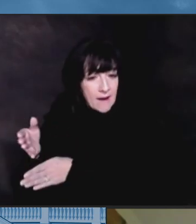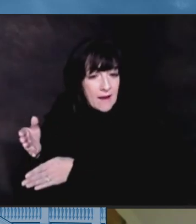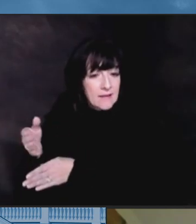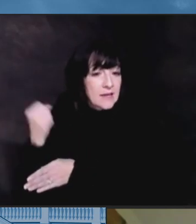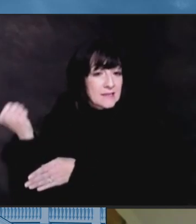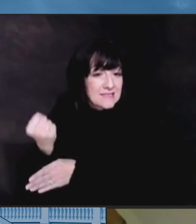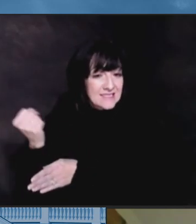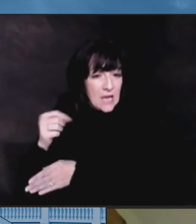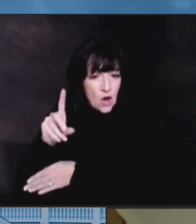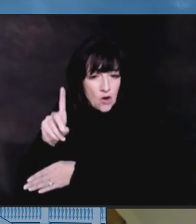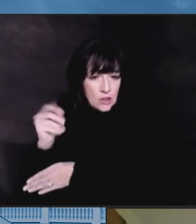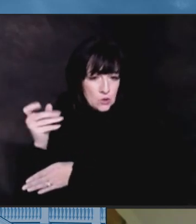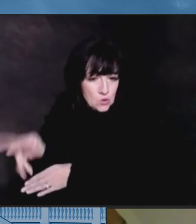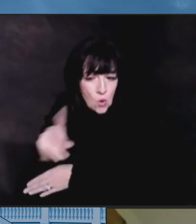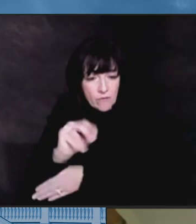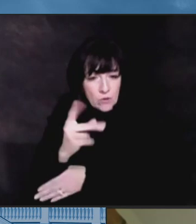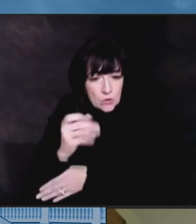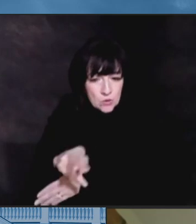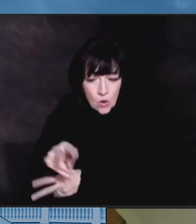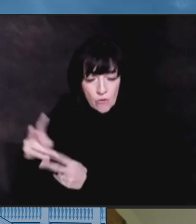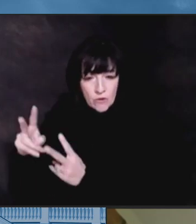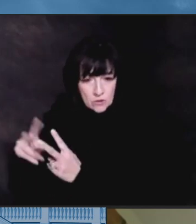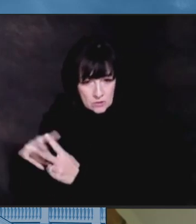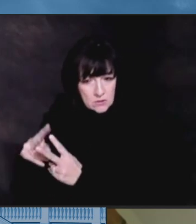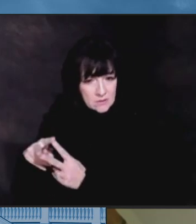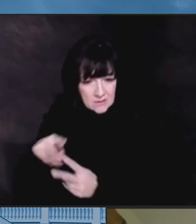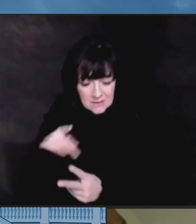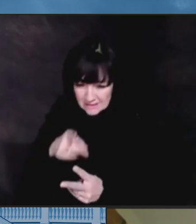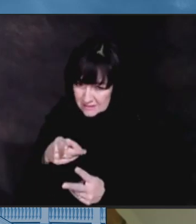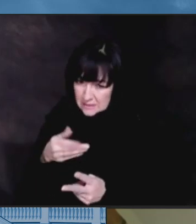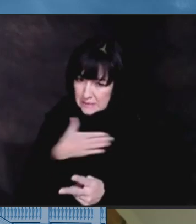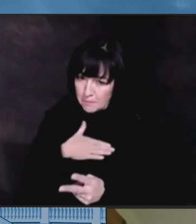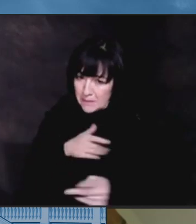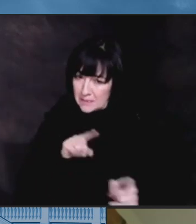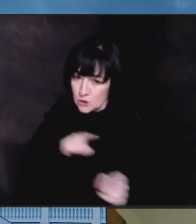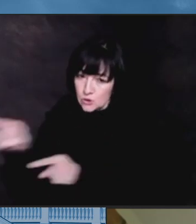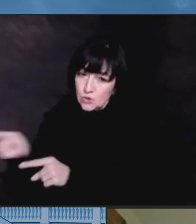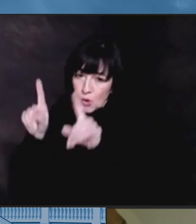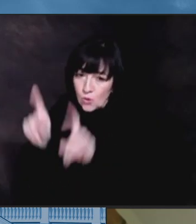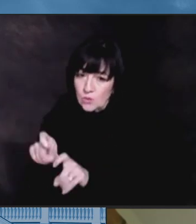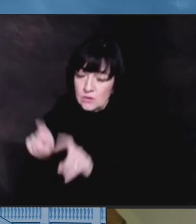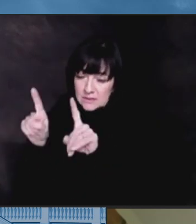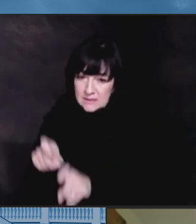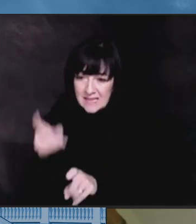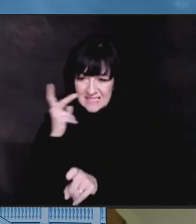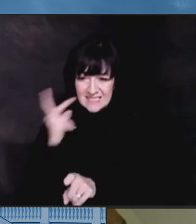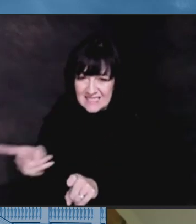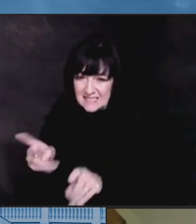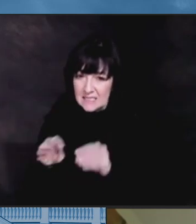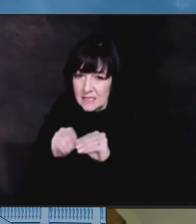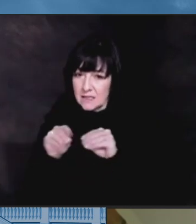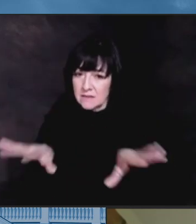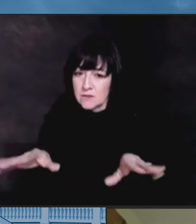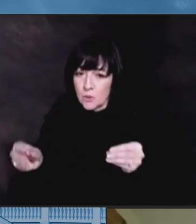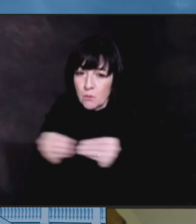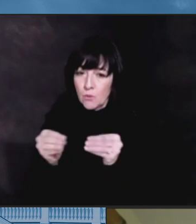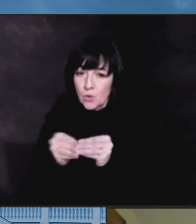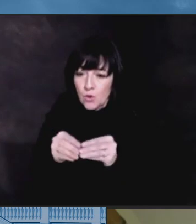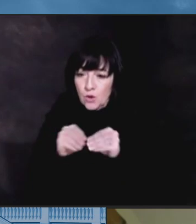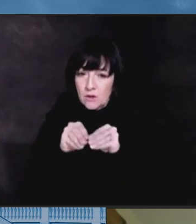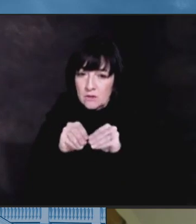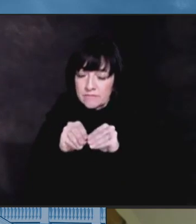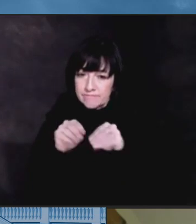Dover. Really need to get testing there in Kent County. We're seeing increased spread and prevalence. We're seeing